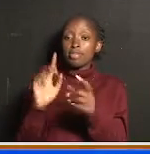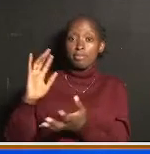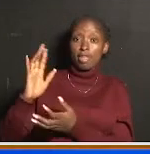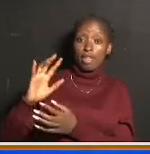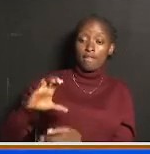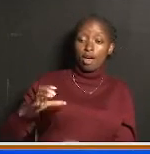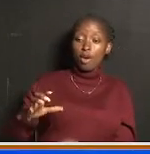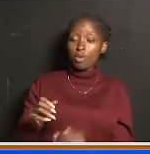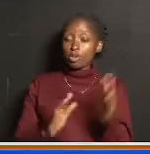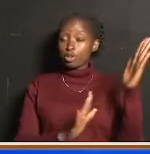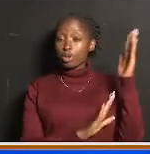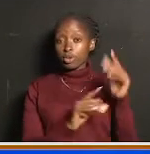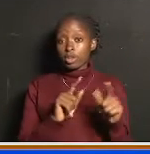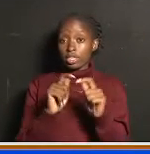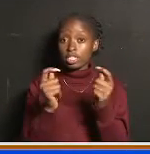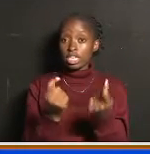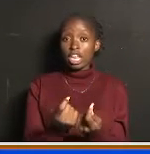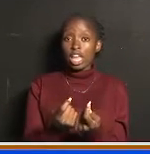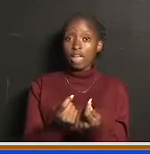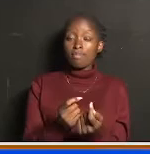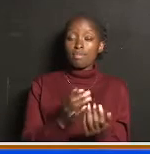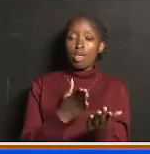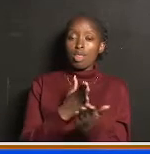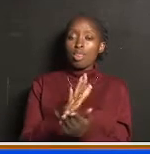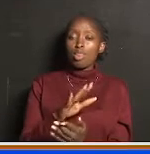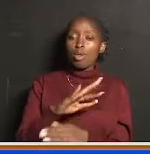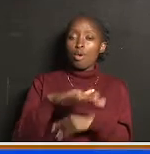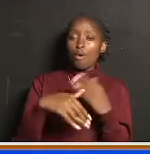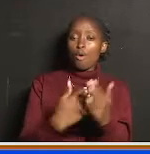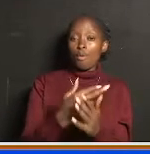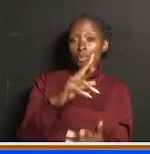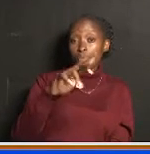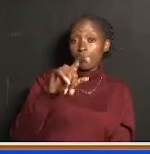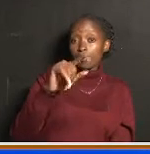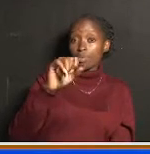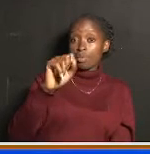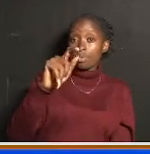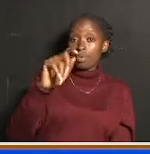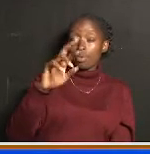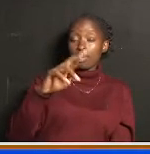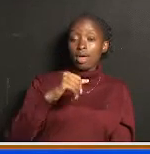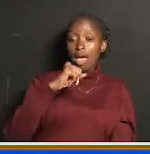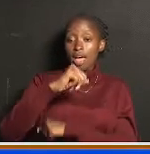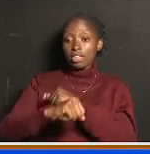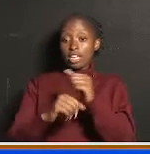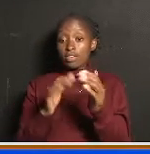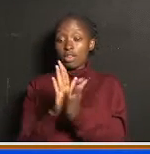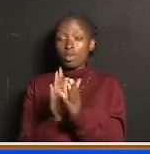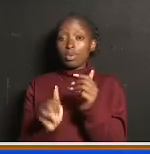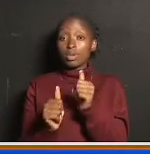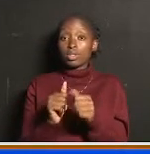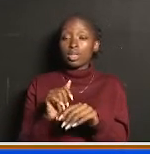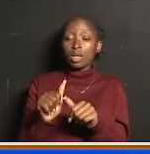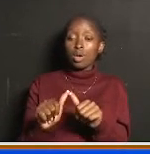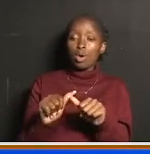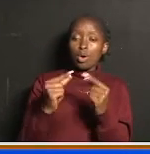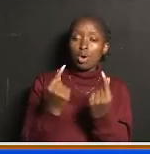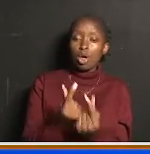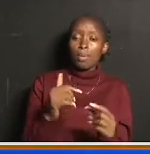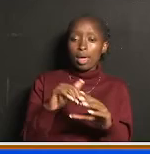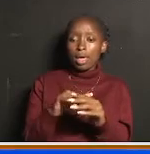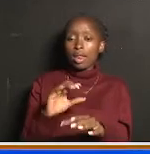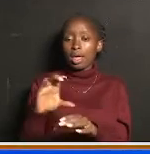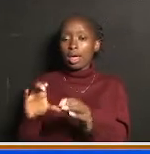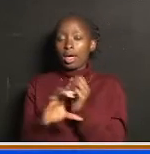established through the Office of Registrar of Societies, the number and activities of religious groups in the country, and to audit the legal